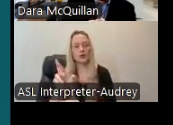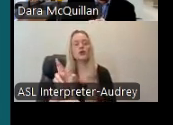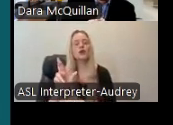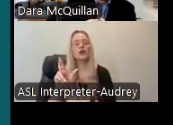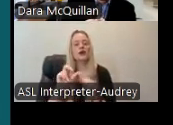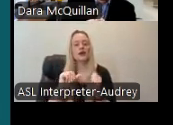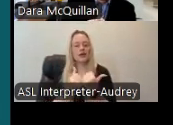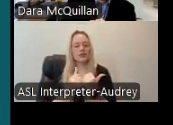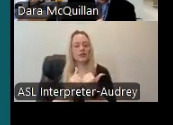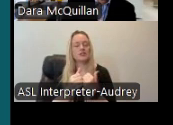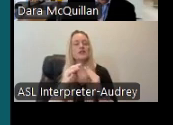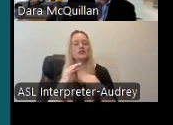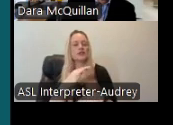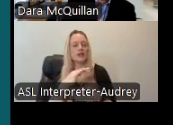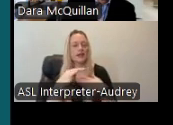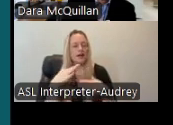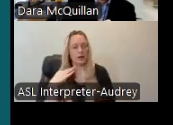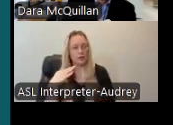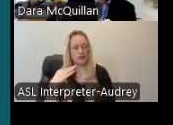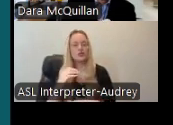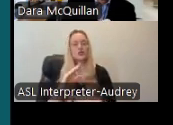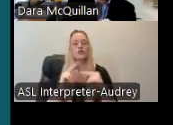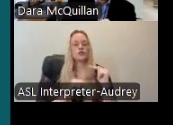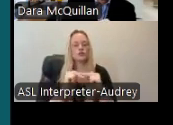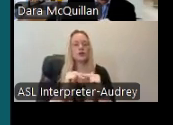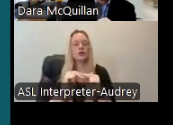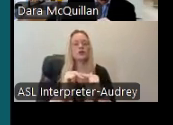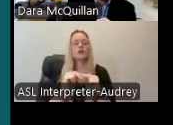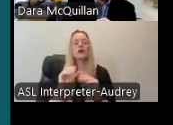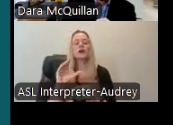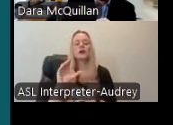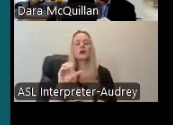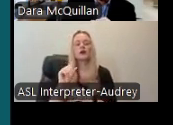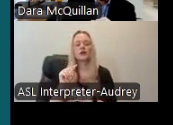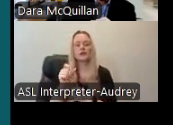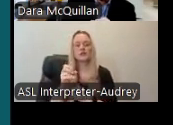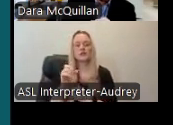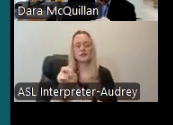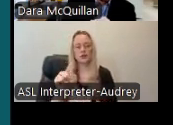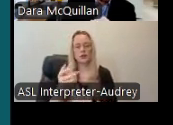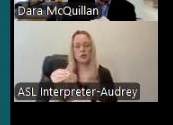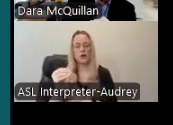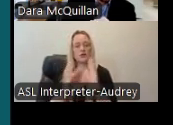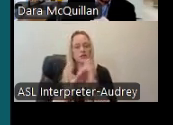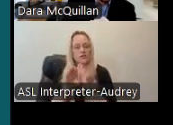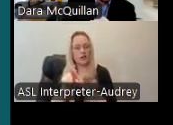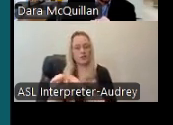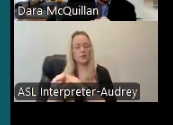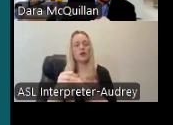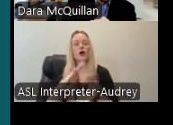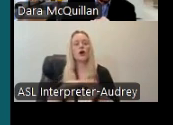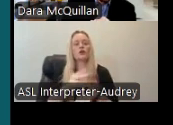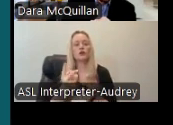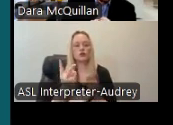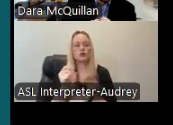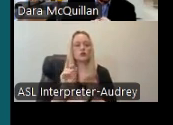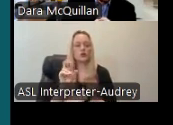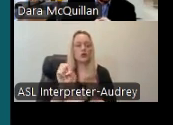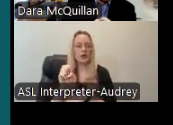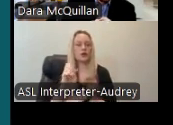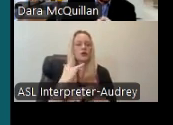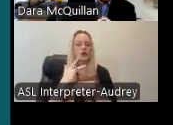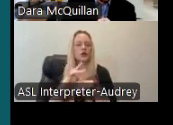application to construct a commercial casino and associated development at an approximately 2-acre vacant lot